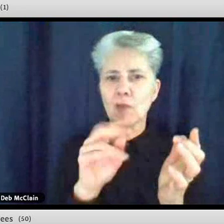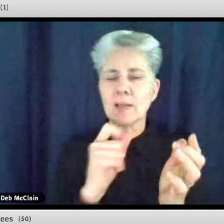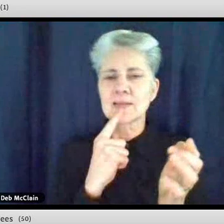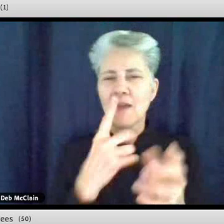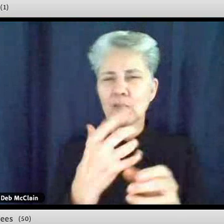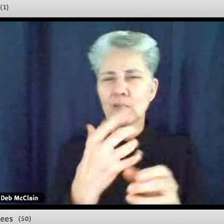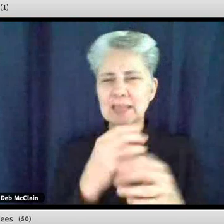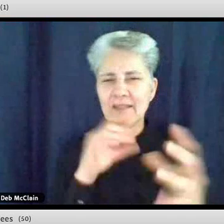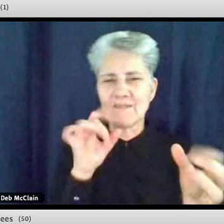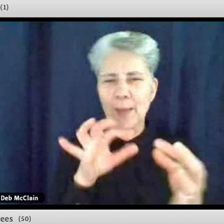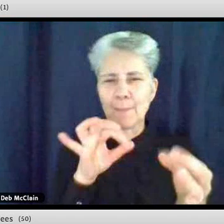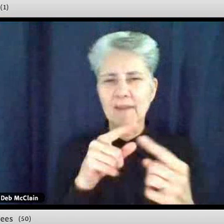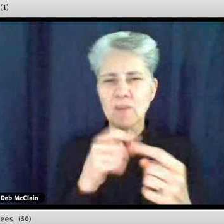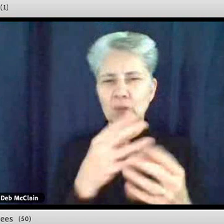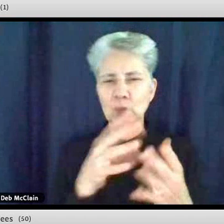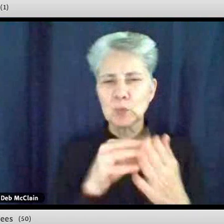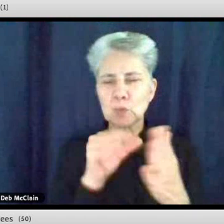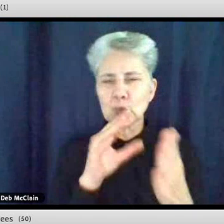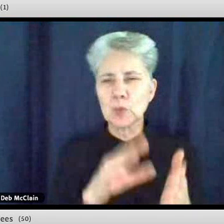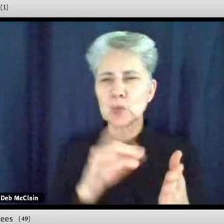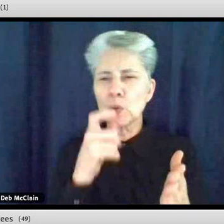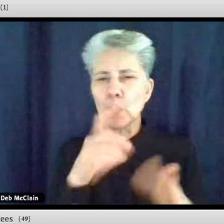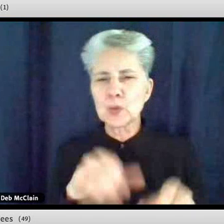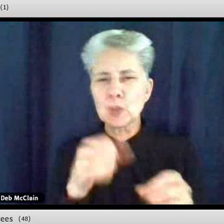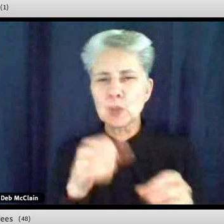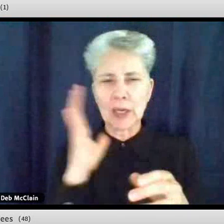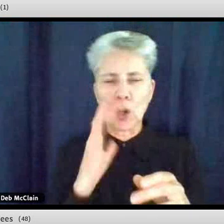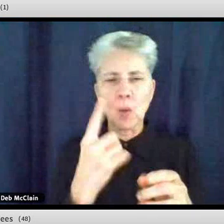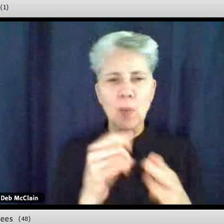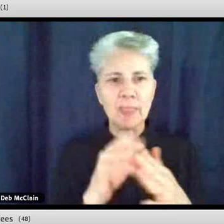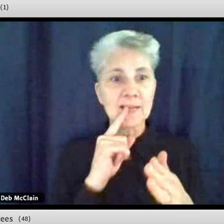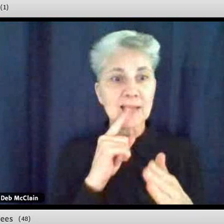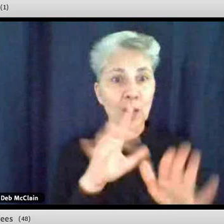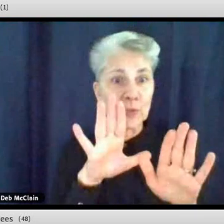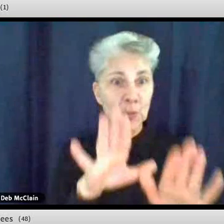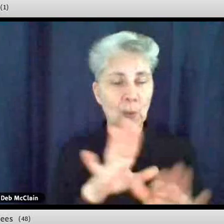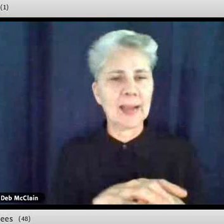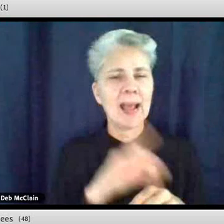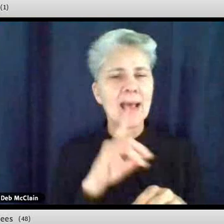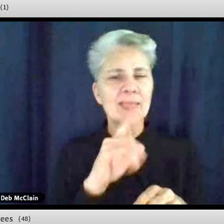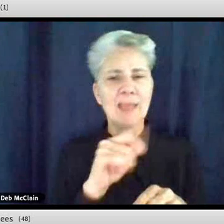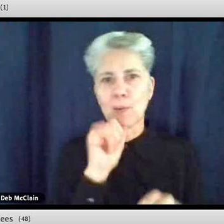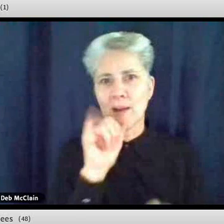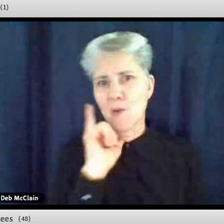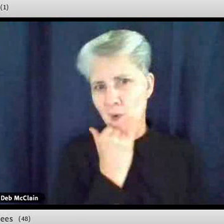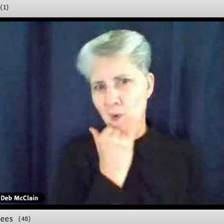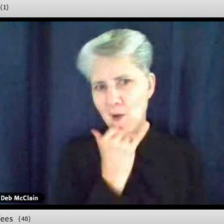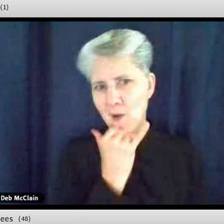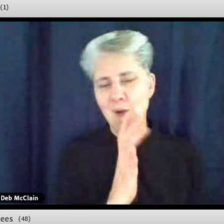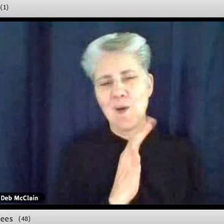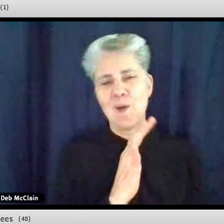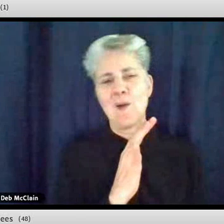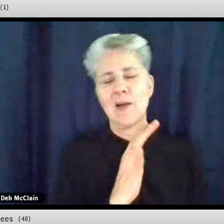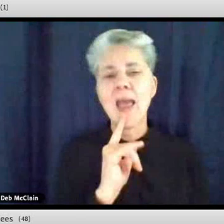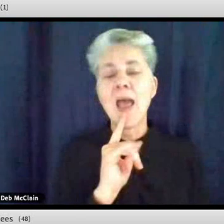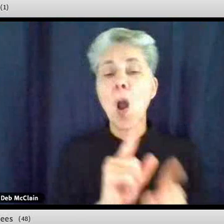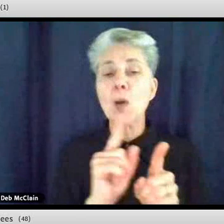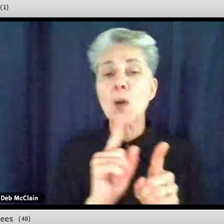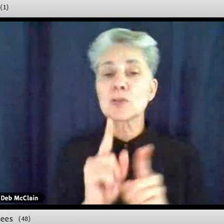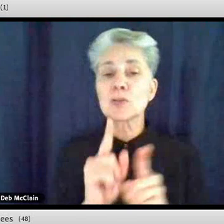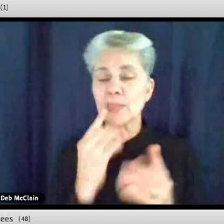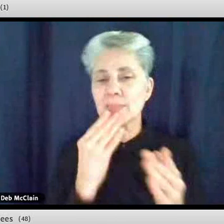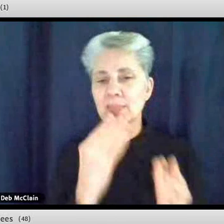students who took an earlier one and they said it was great and they weren't wrong. And also, thank you to our American Sign